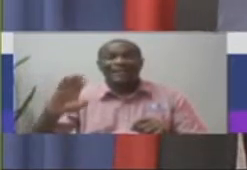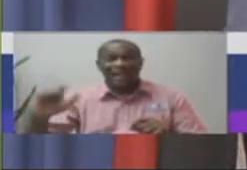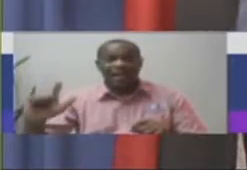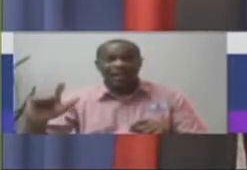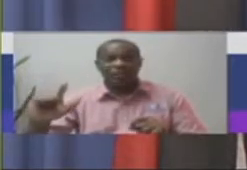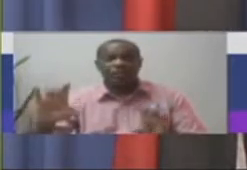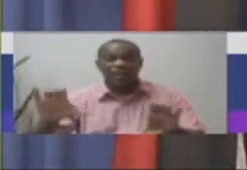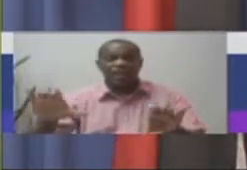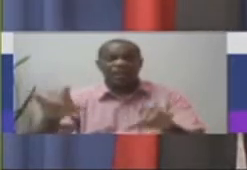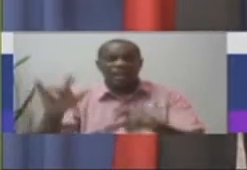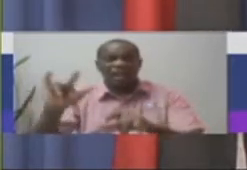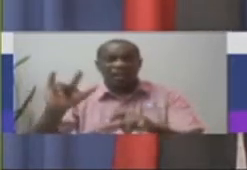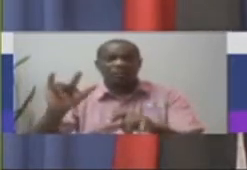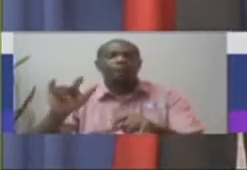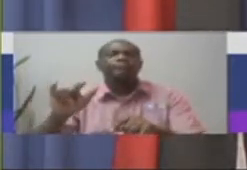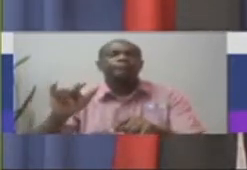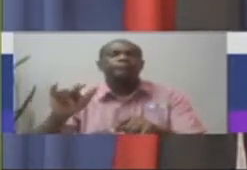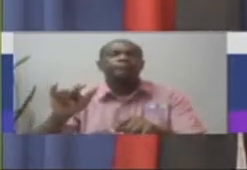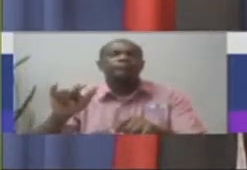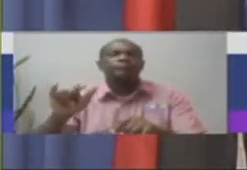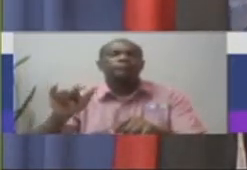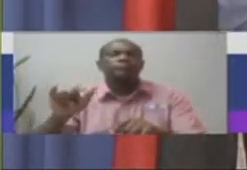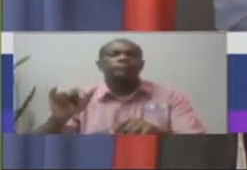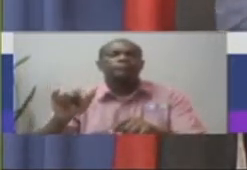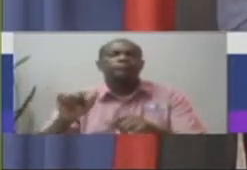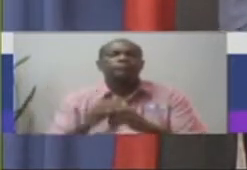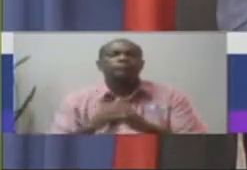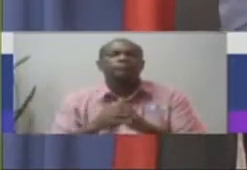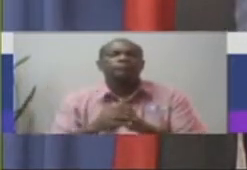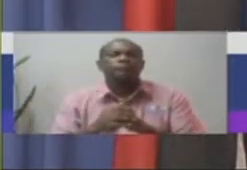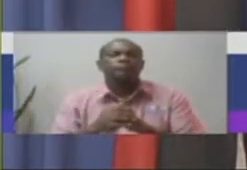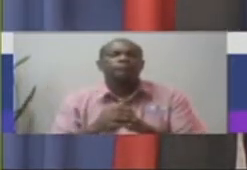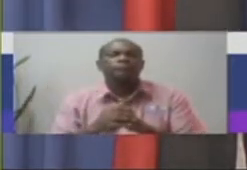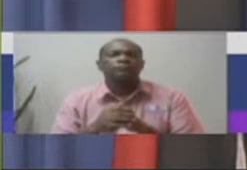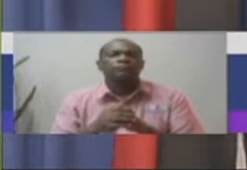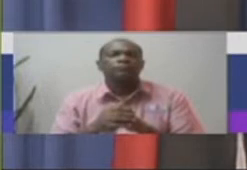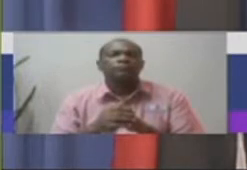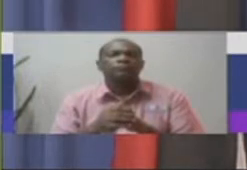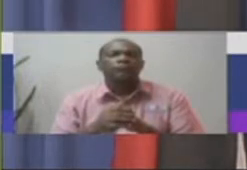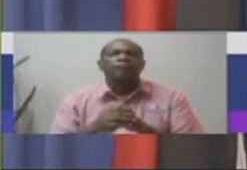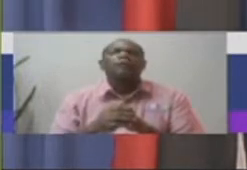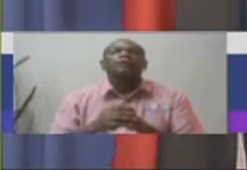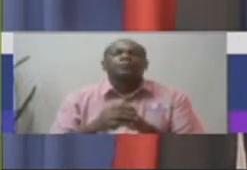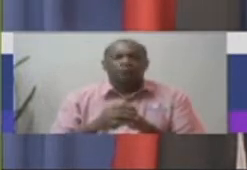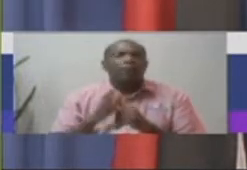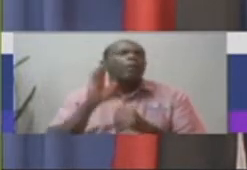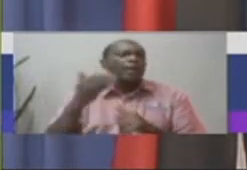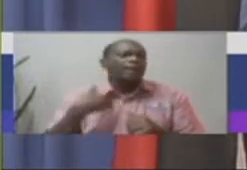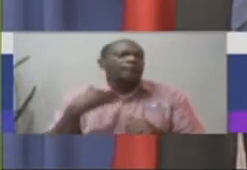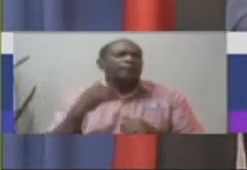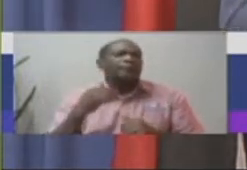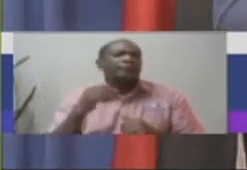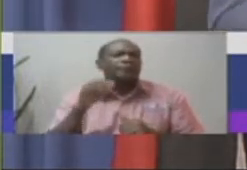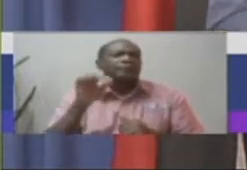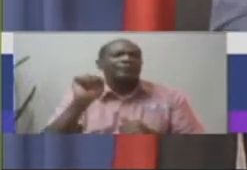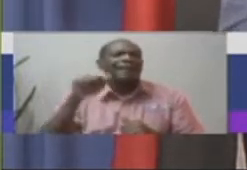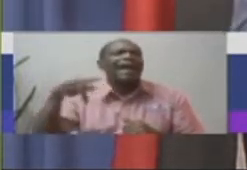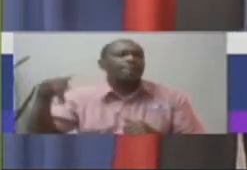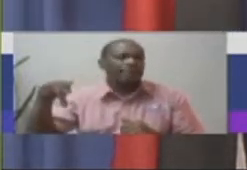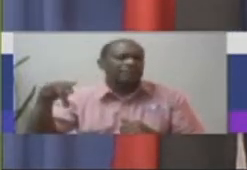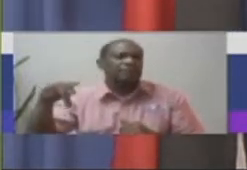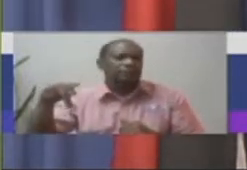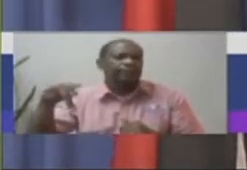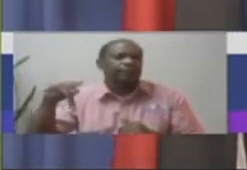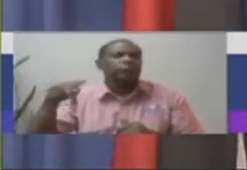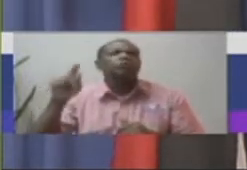information, their personal information, as requested with an app that will be available. And that information will be